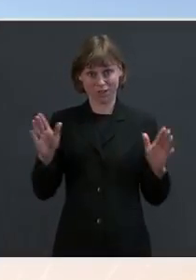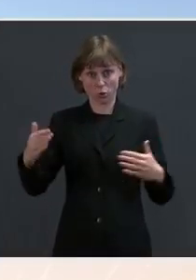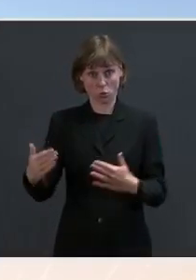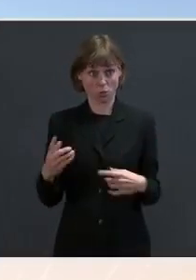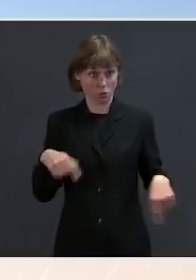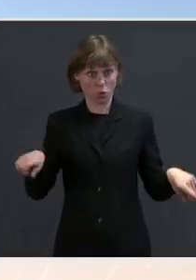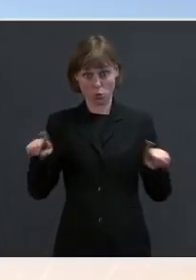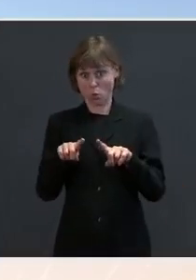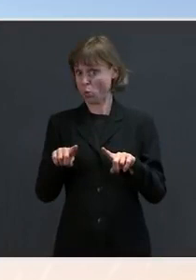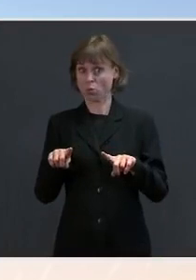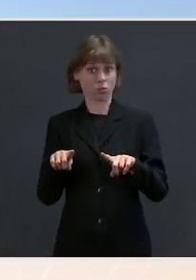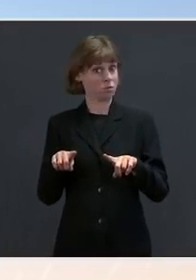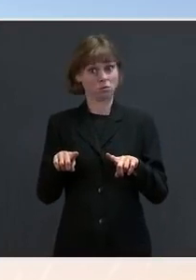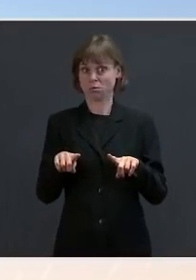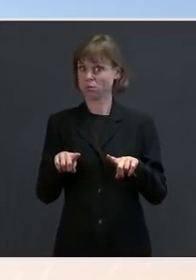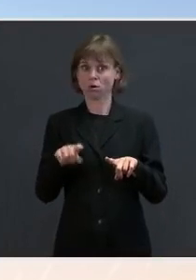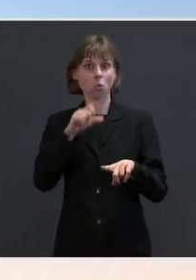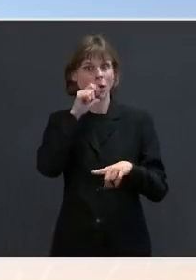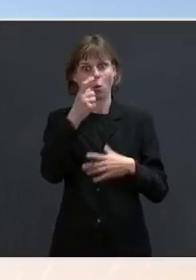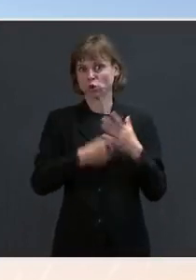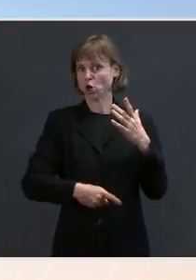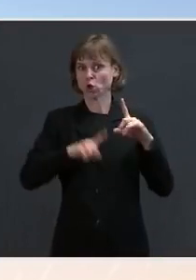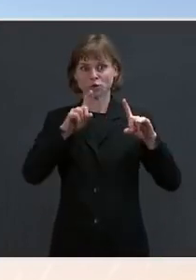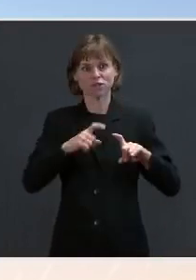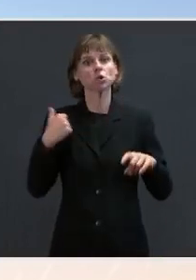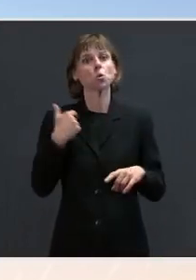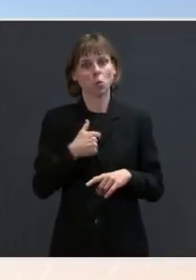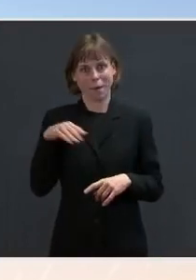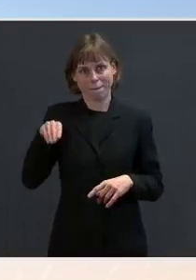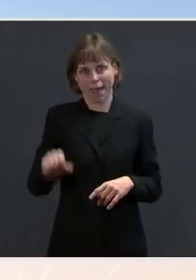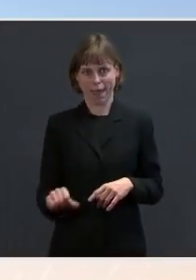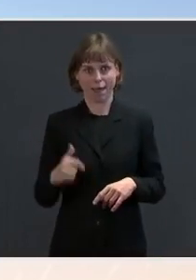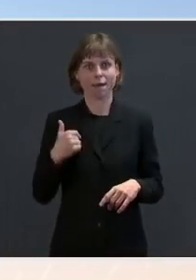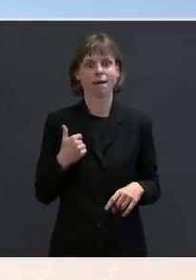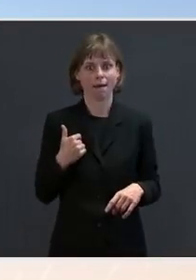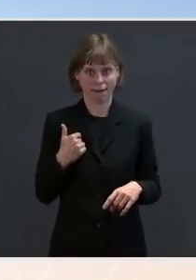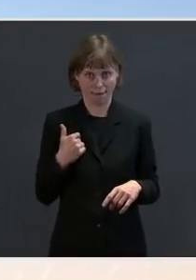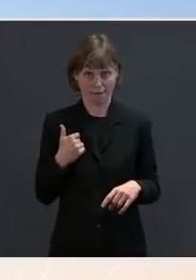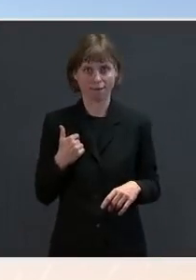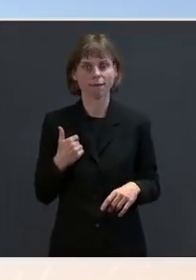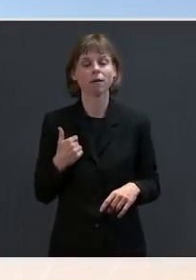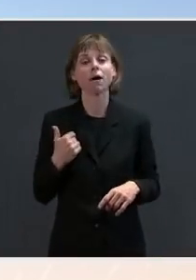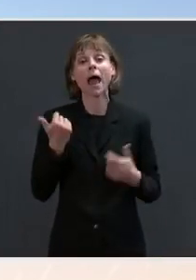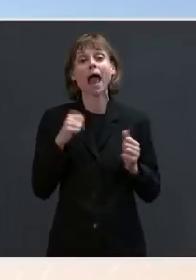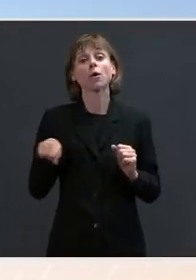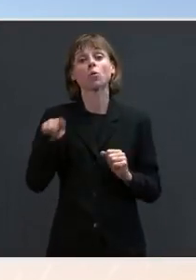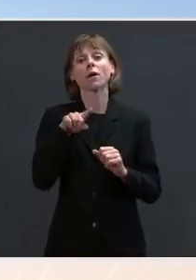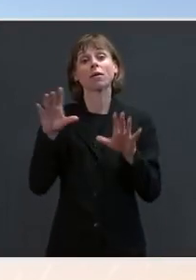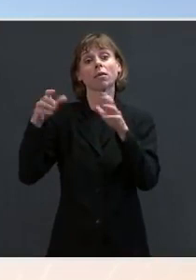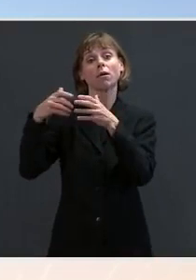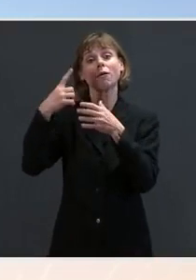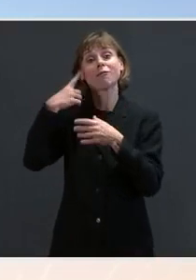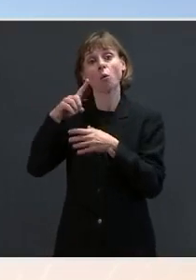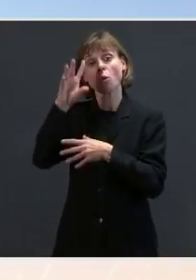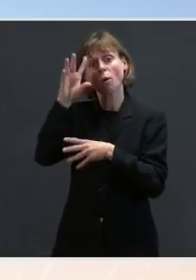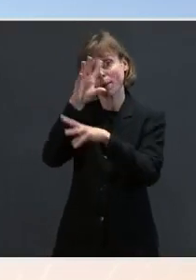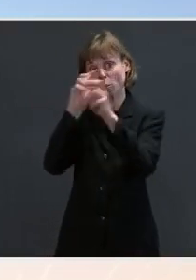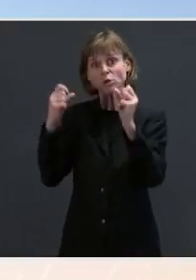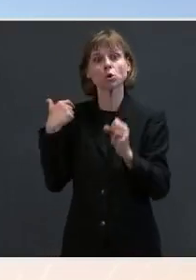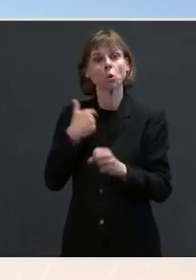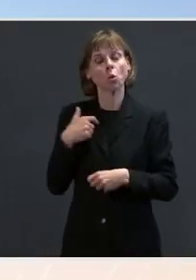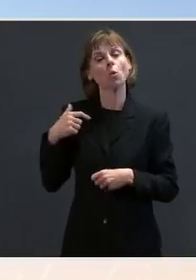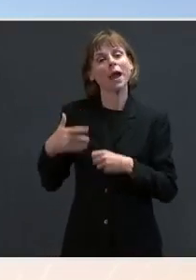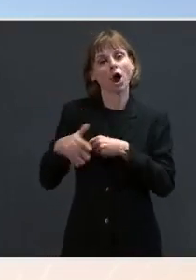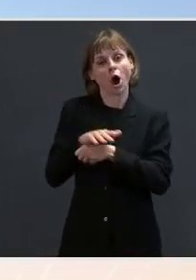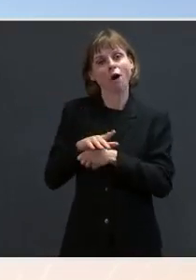paying, is not charged for tests. We cover those tests. Anyone who is in the pool for the president. We cover the cost of